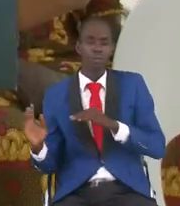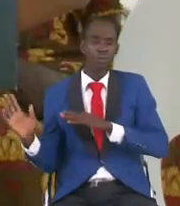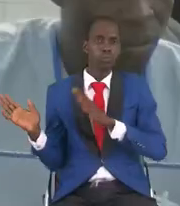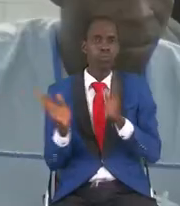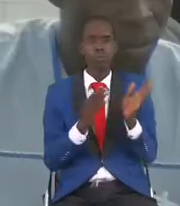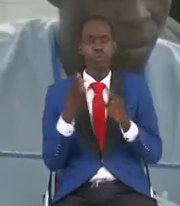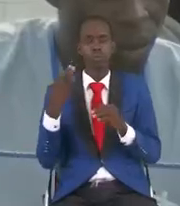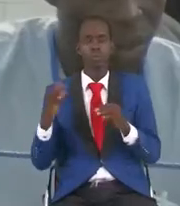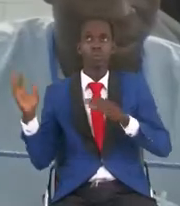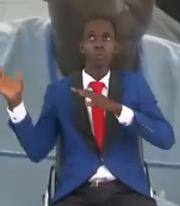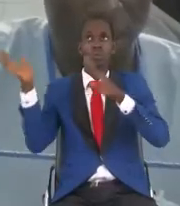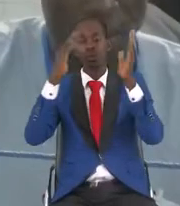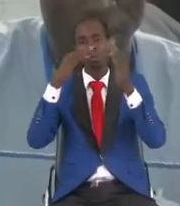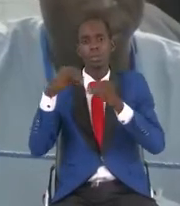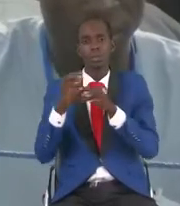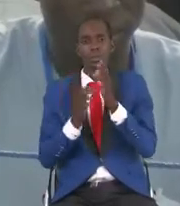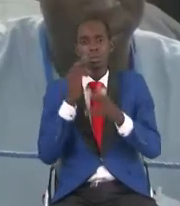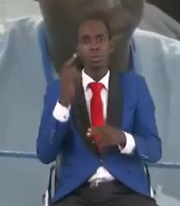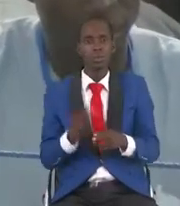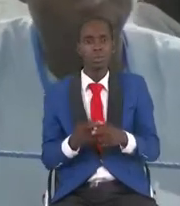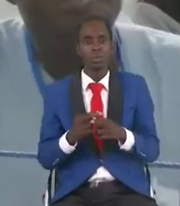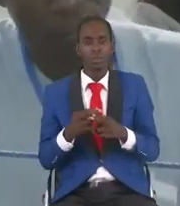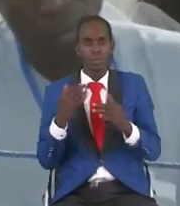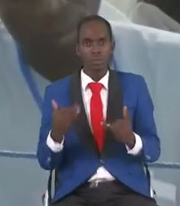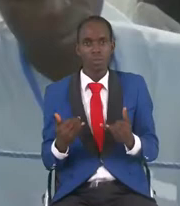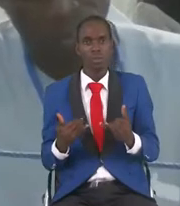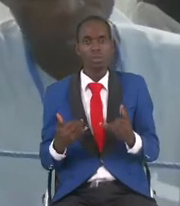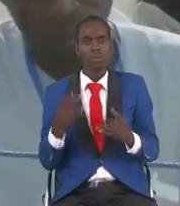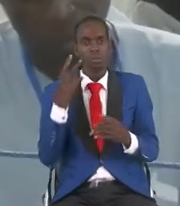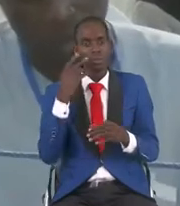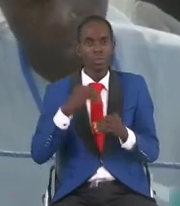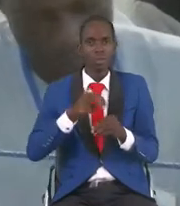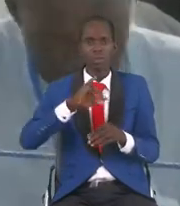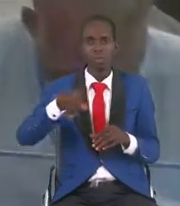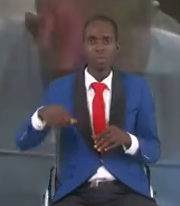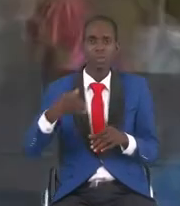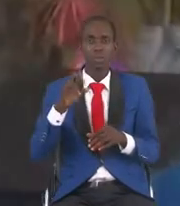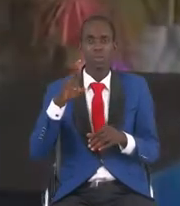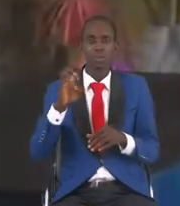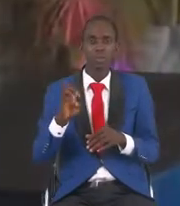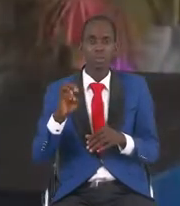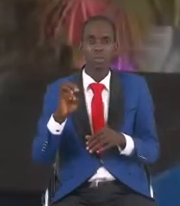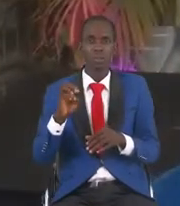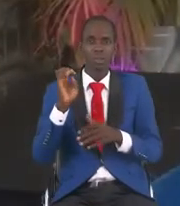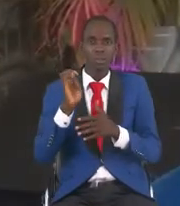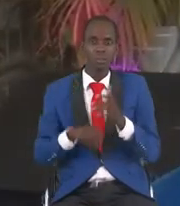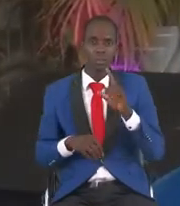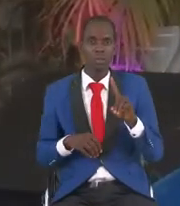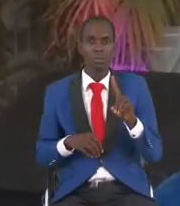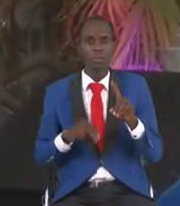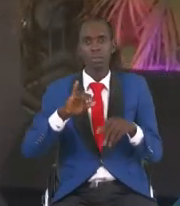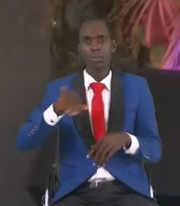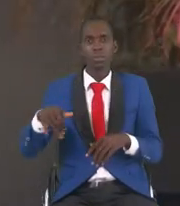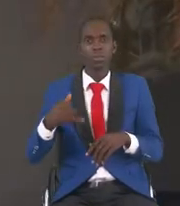in Jesus' name. Let's round up with Jeremiah chapter 1. Jeremiah chapter 1, I'm looking at